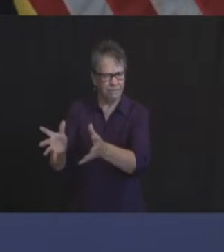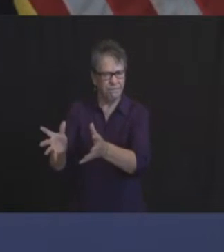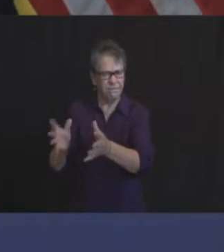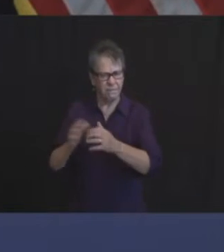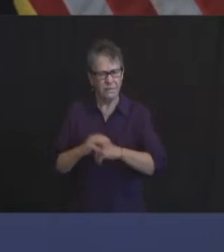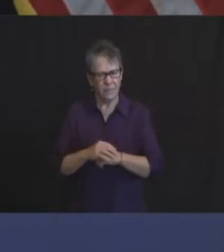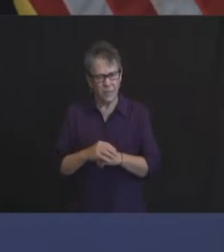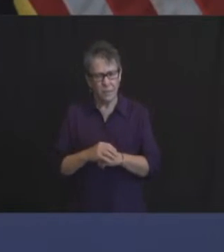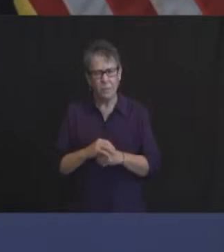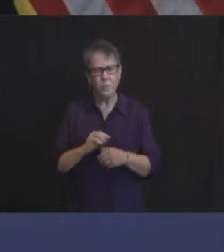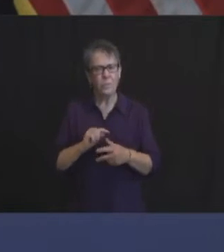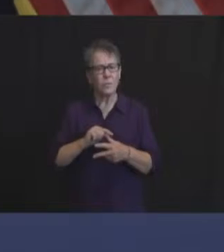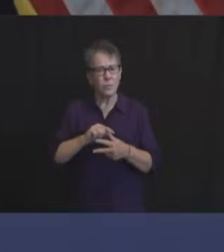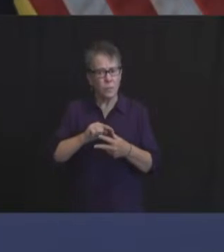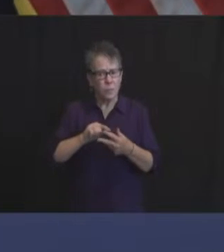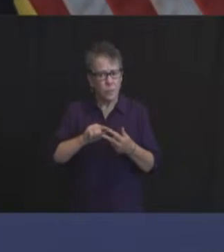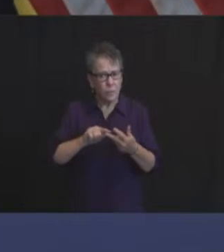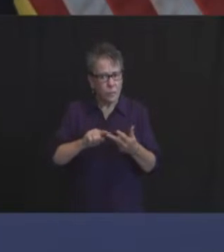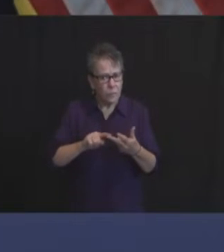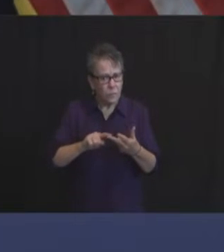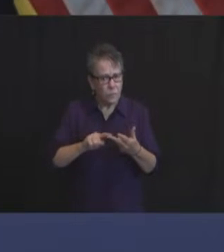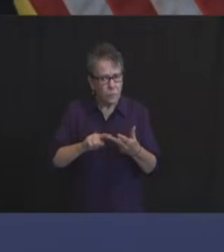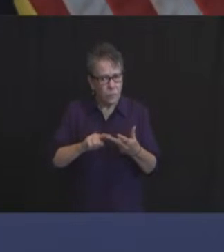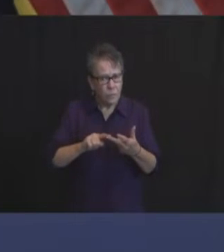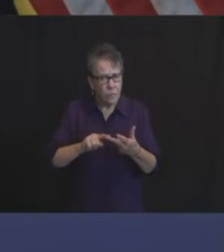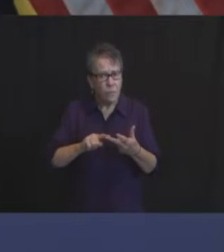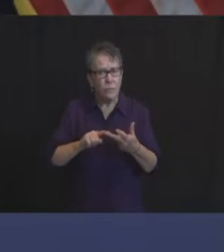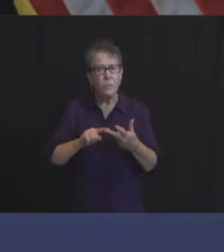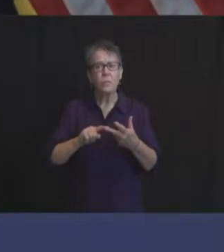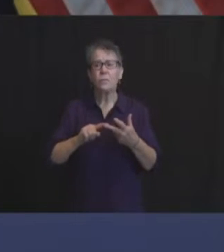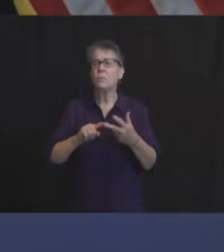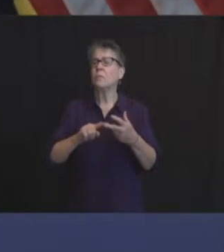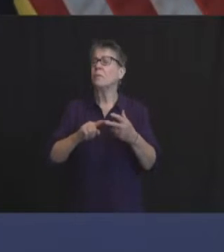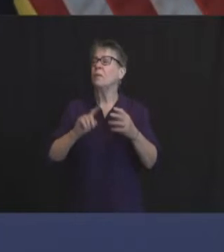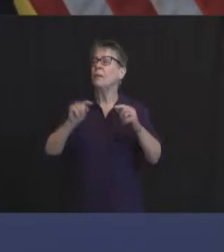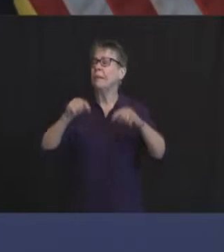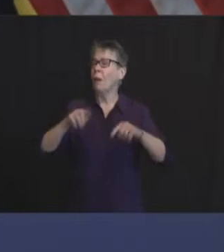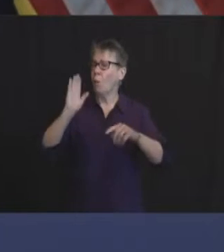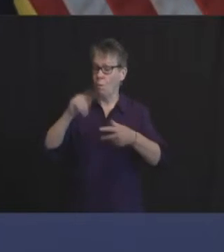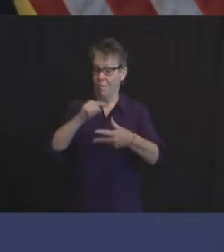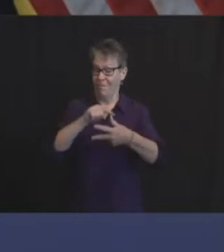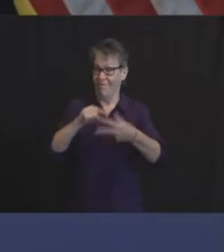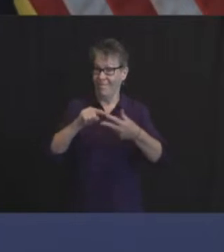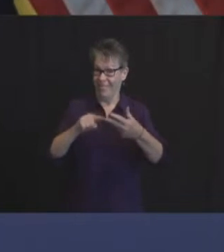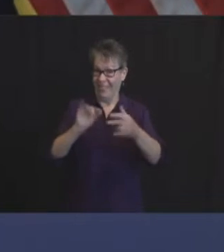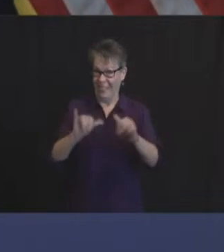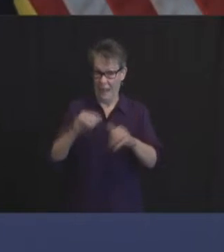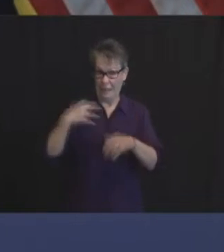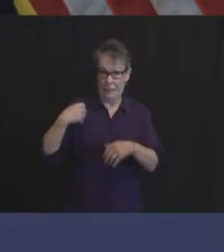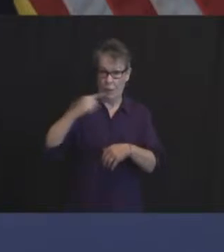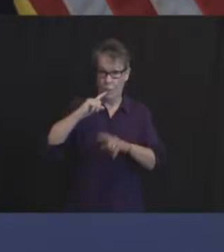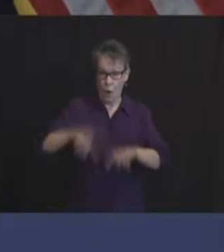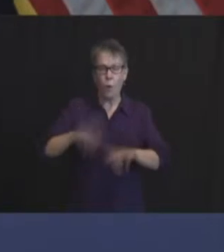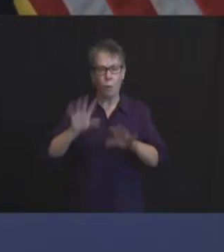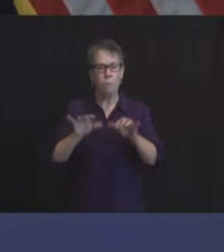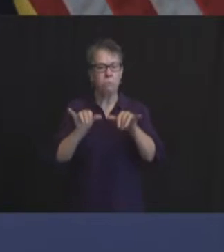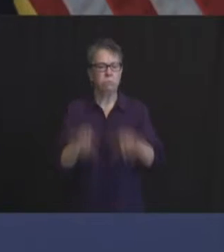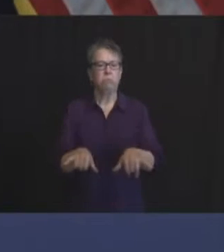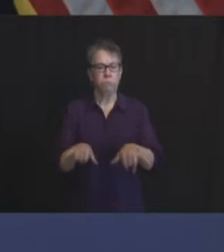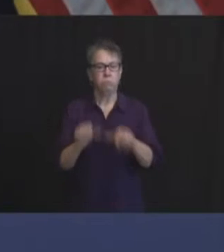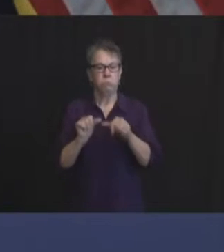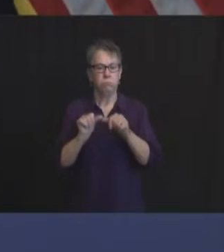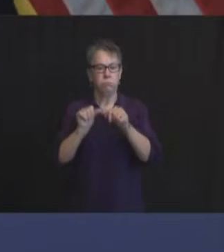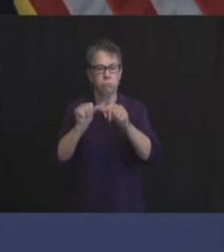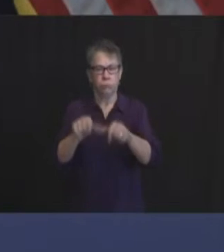sustained engagement with stakeholders and practitioners whose voices remain critical components of our decision-making. These